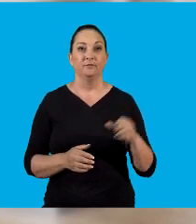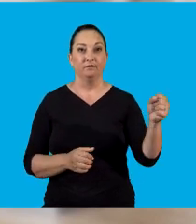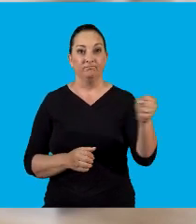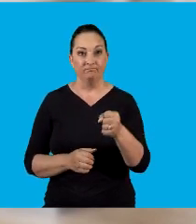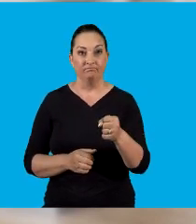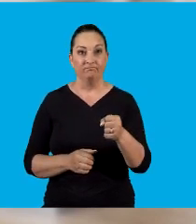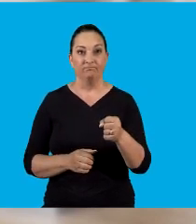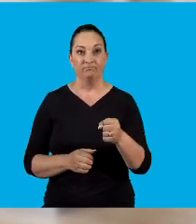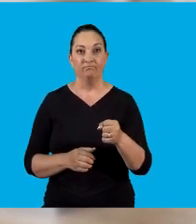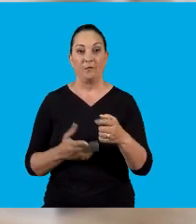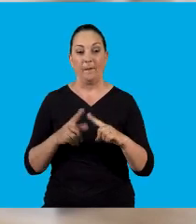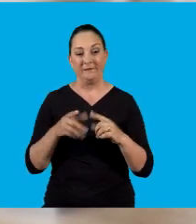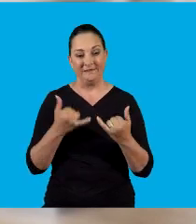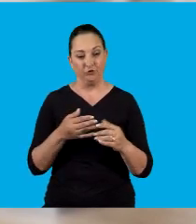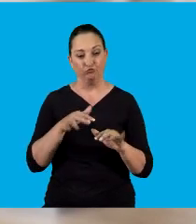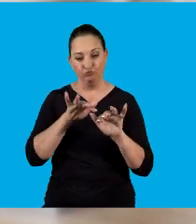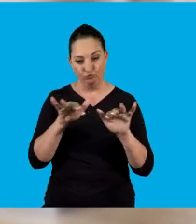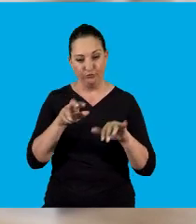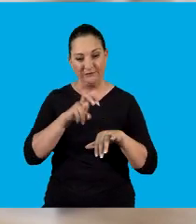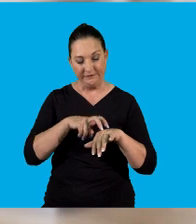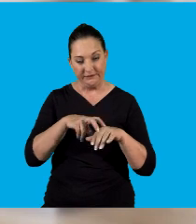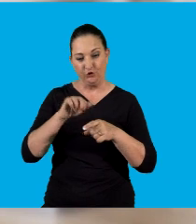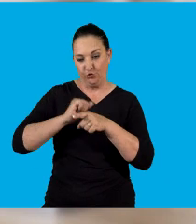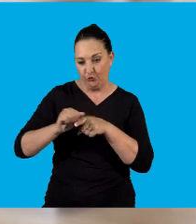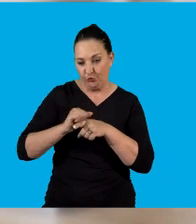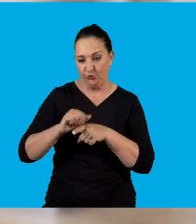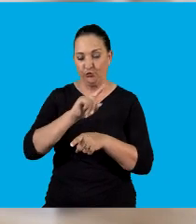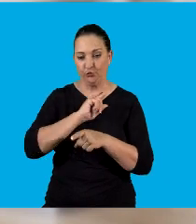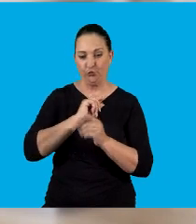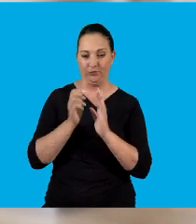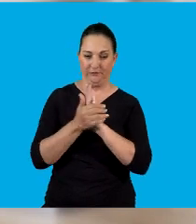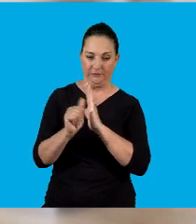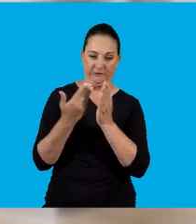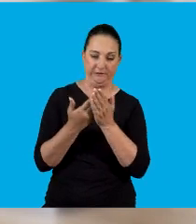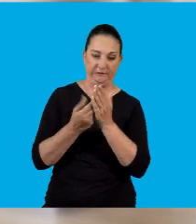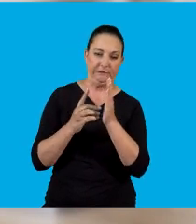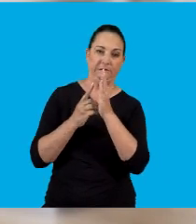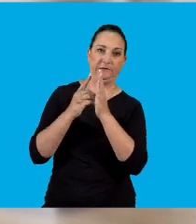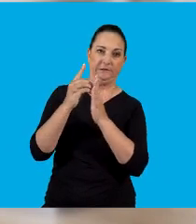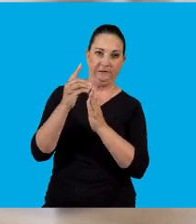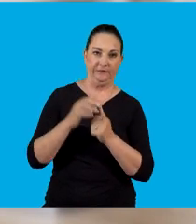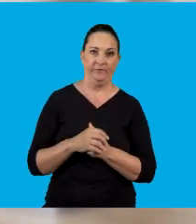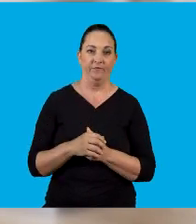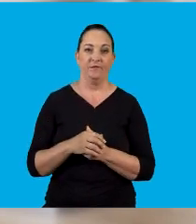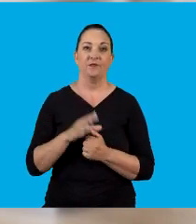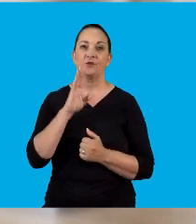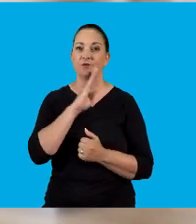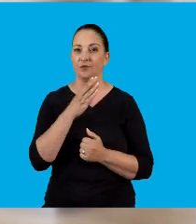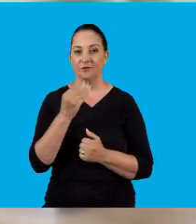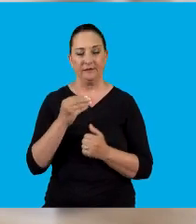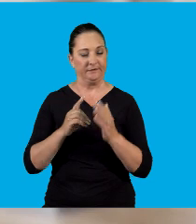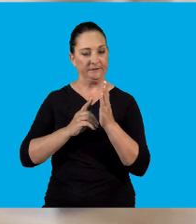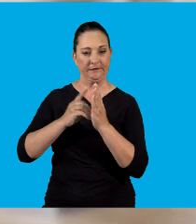just only employ them, they have to take them to training in order for them to develop those skills. And the training of people who